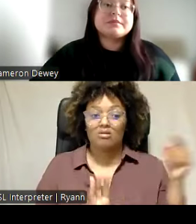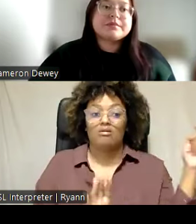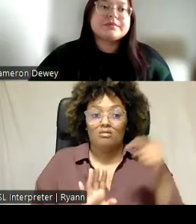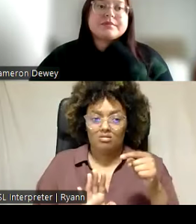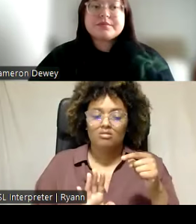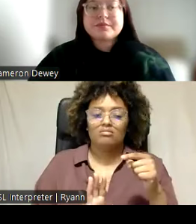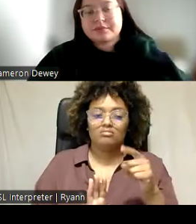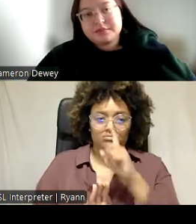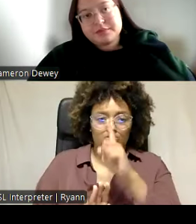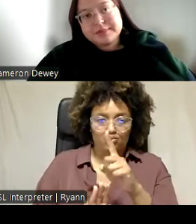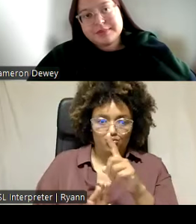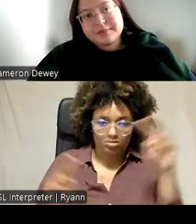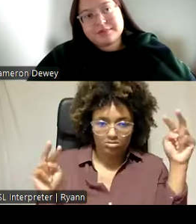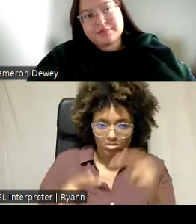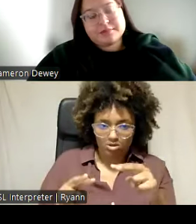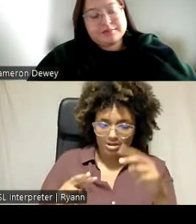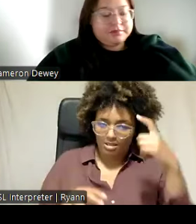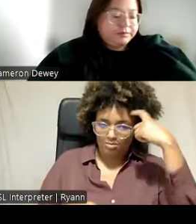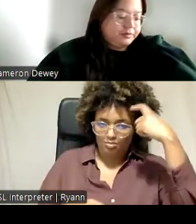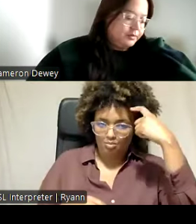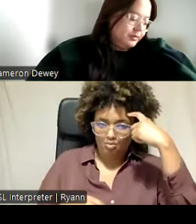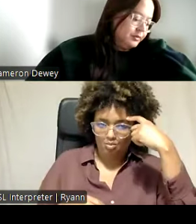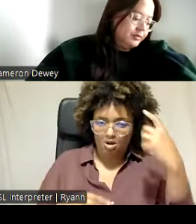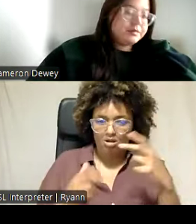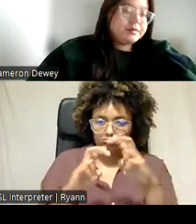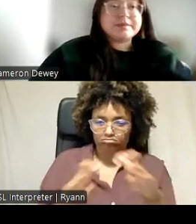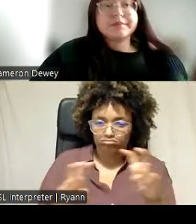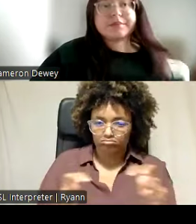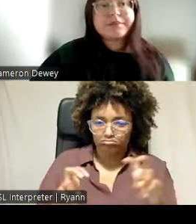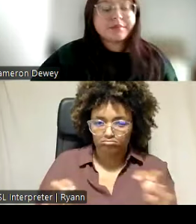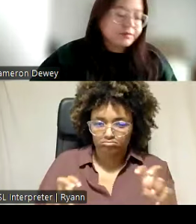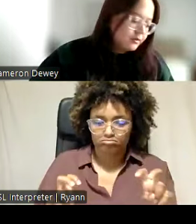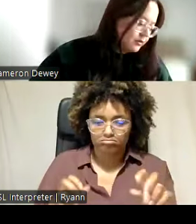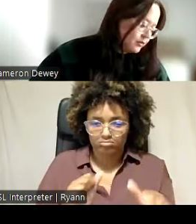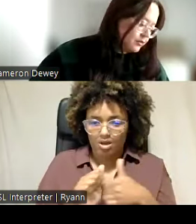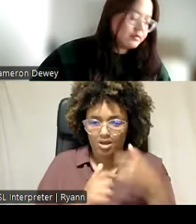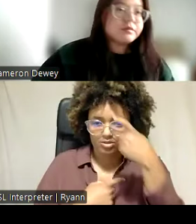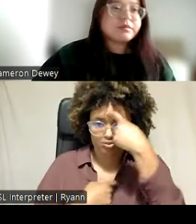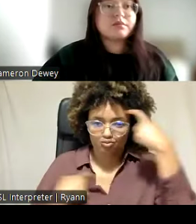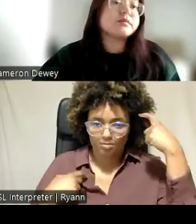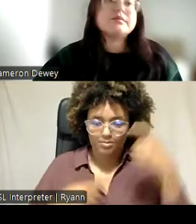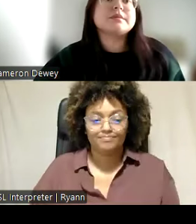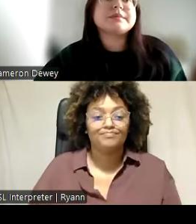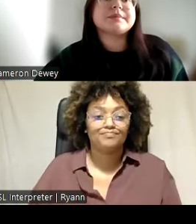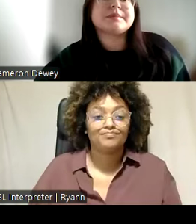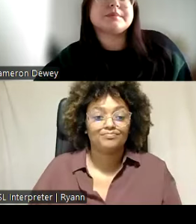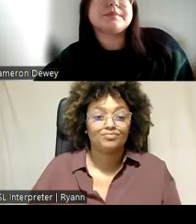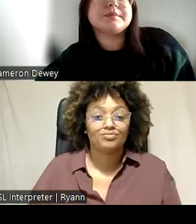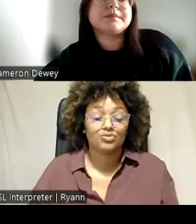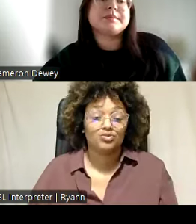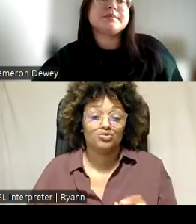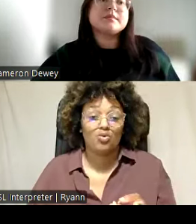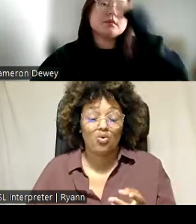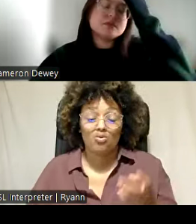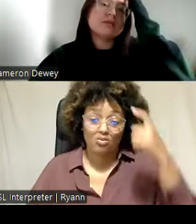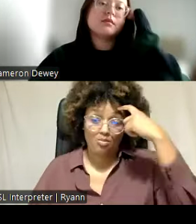depth, especially with regards to the brain itself. So you guys can see that I've listed two parts of the brain, the prefrontal